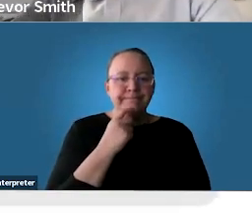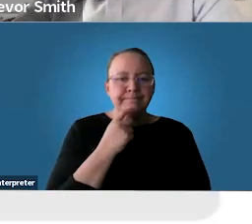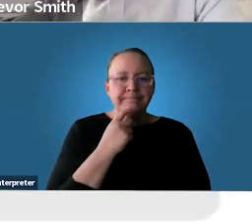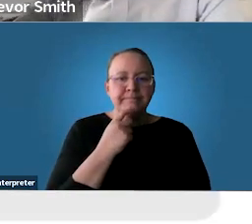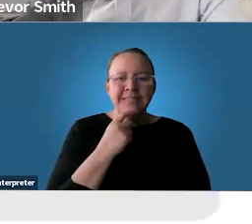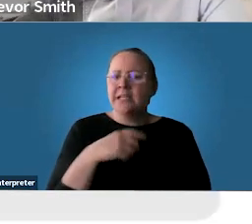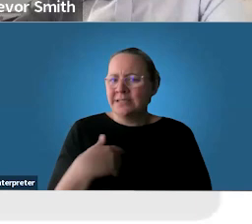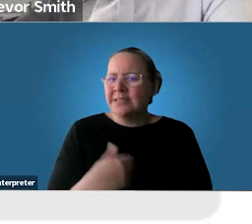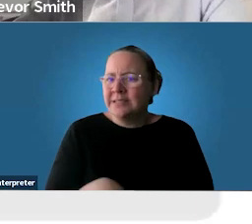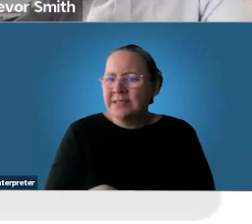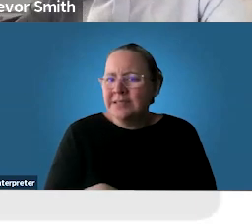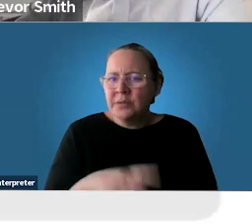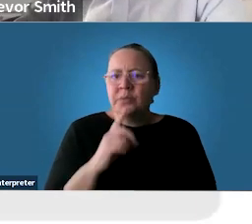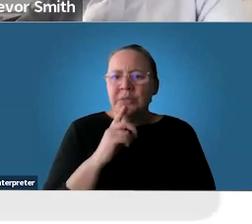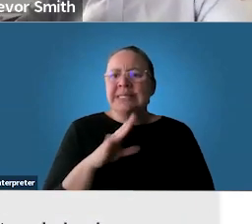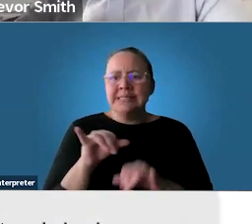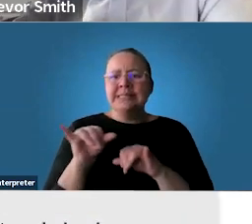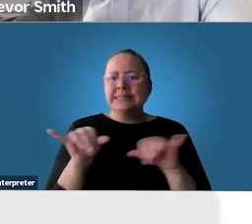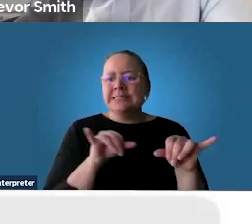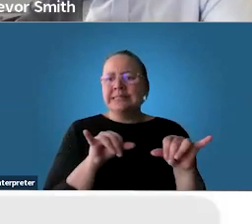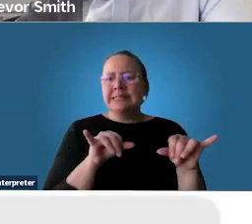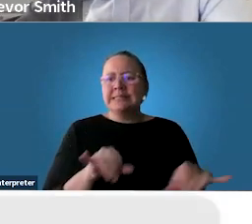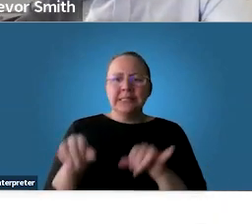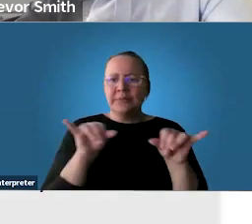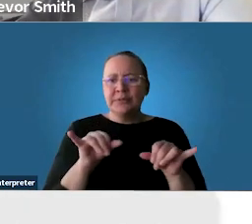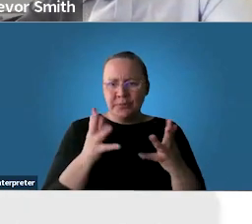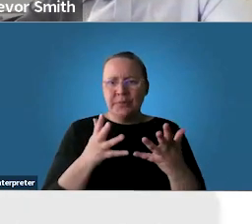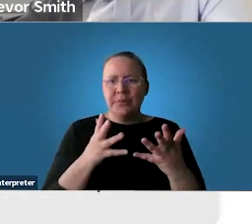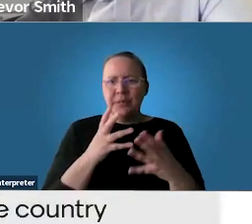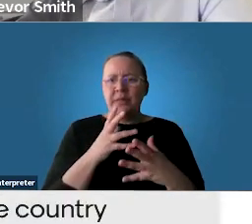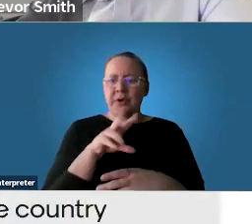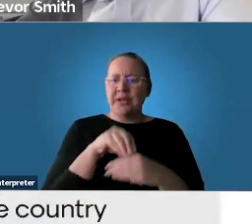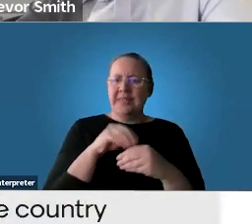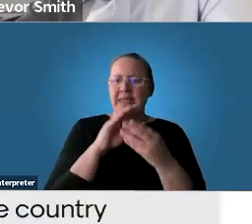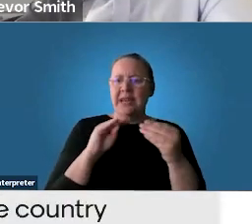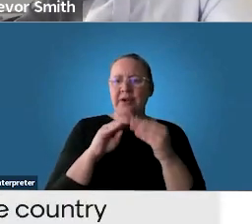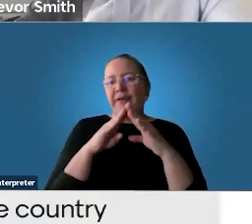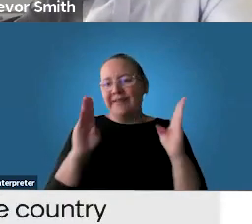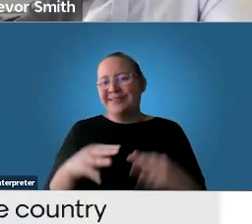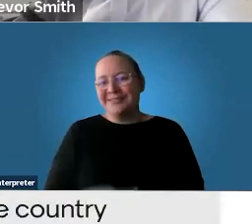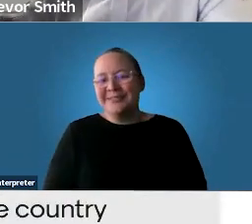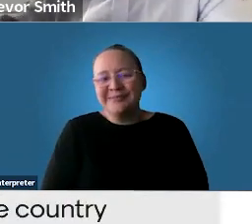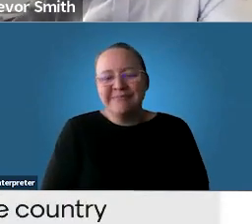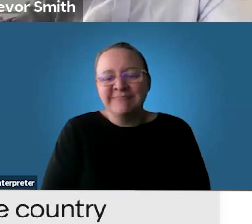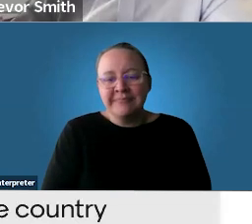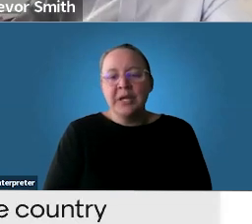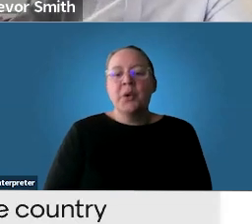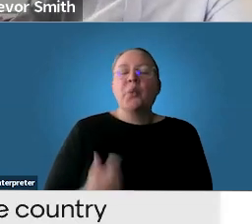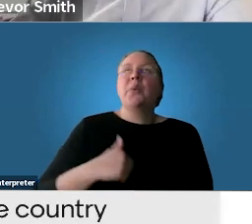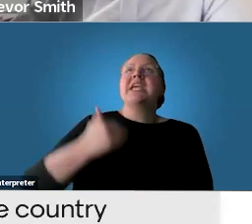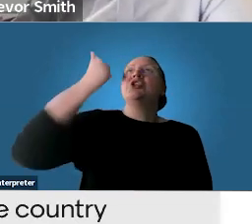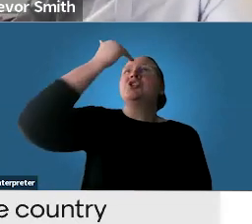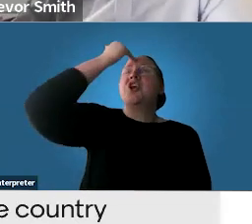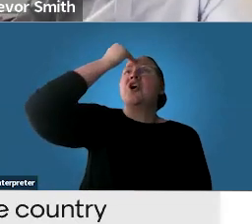Meritocracy. So also very similar to the things that we named the narrative house. So it kind of feels as if we know what are